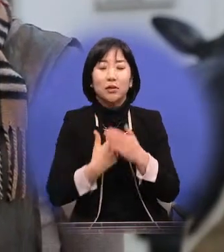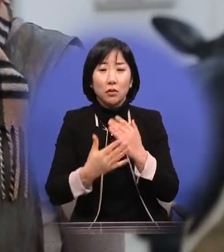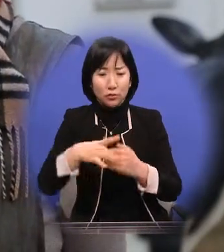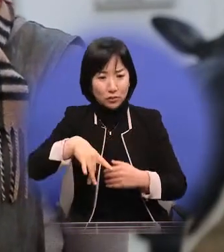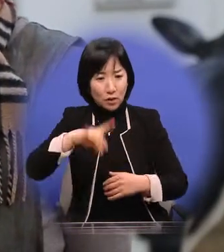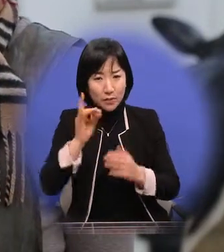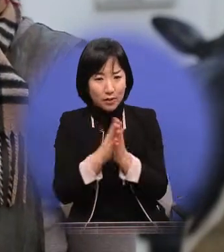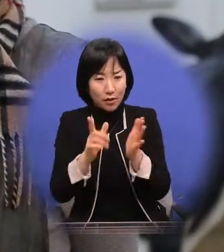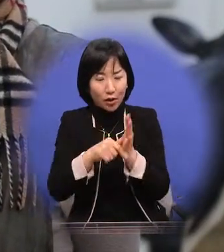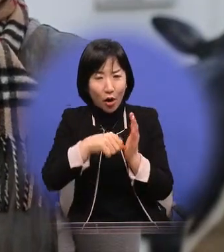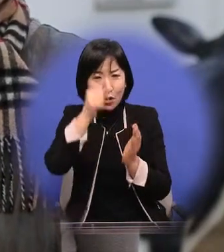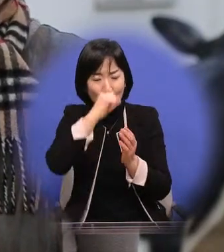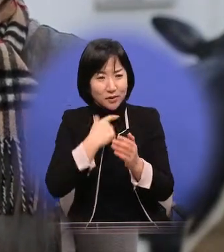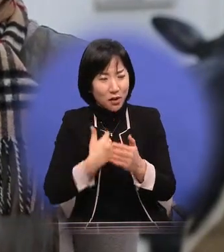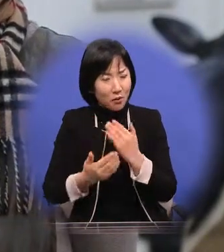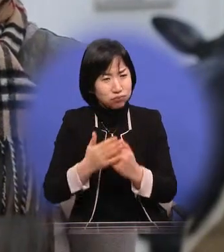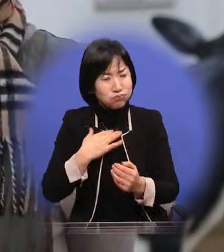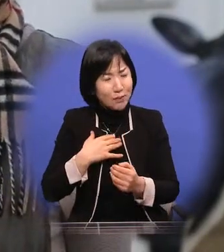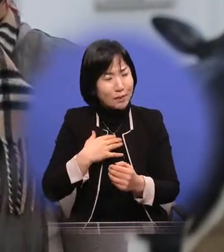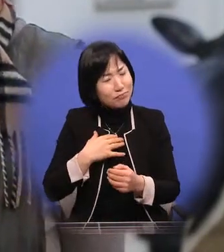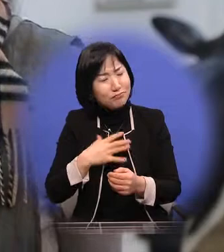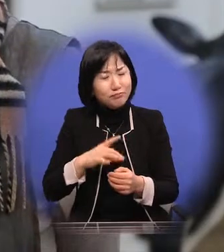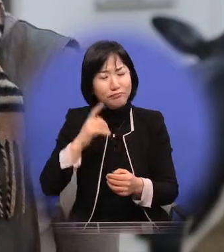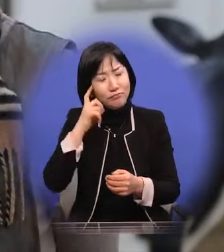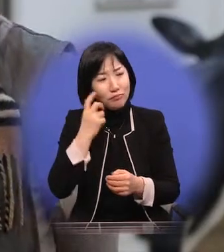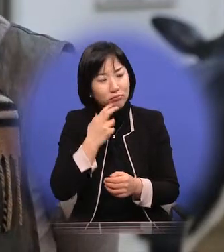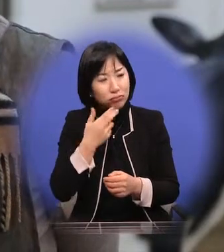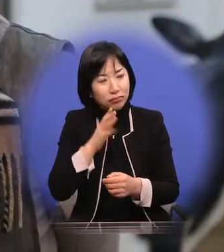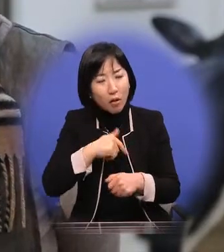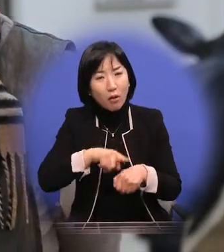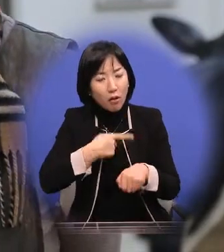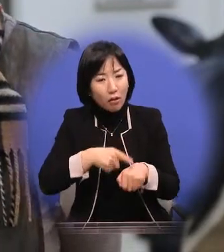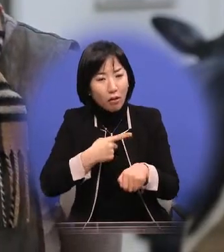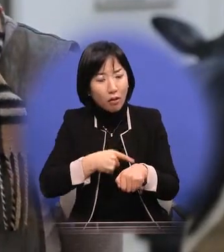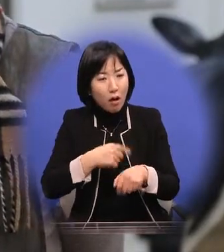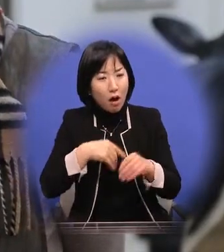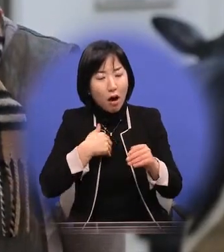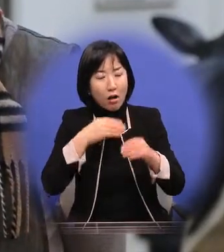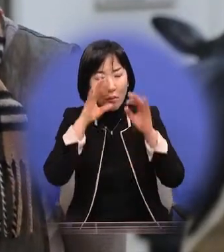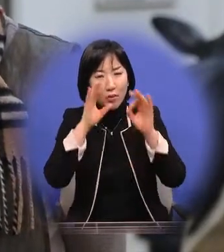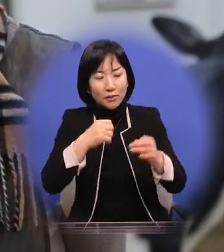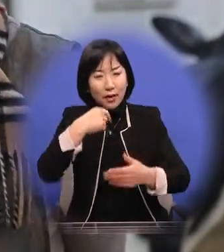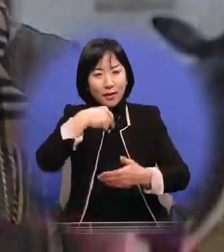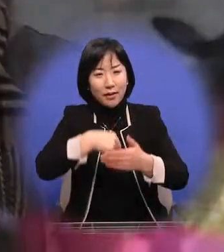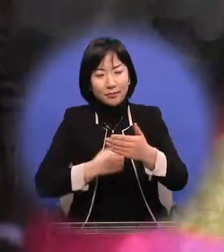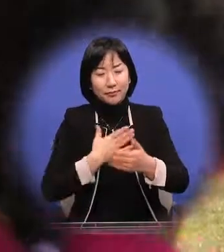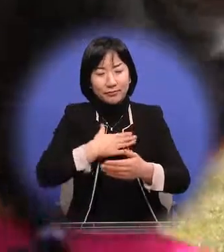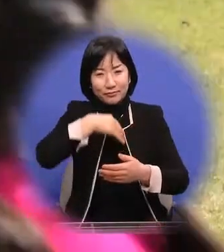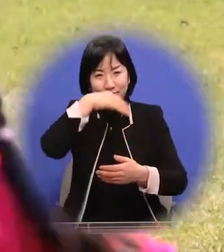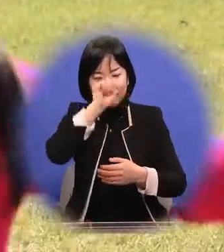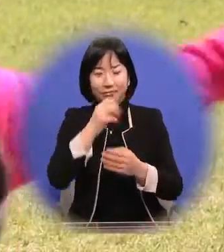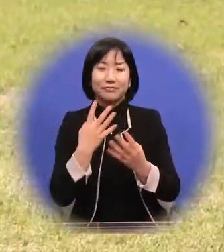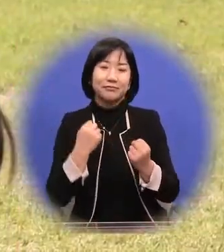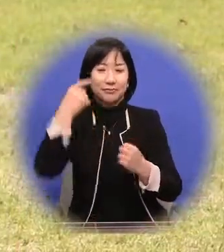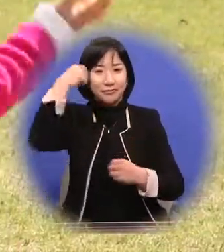could the best experience in my life. I felt lot of